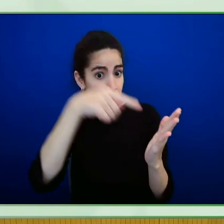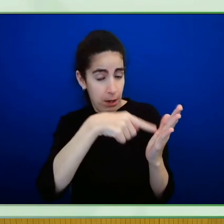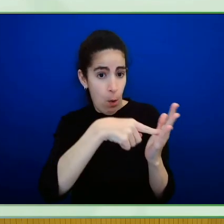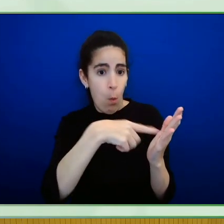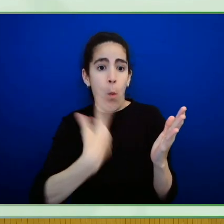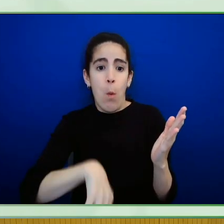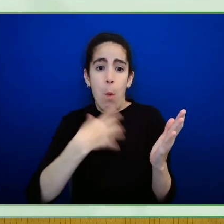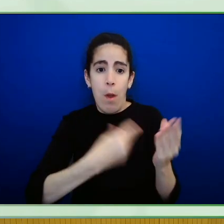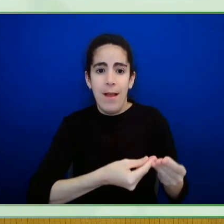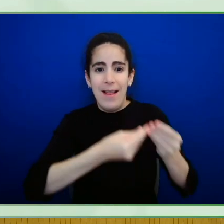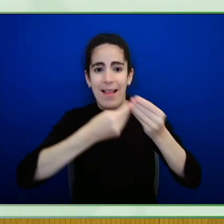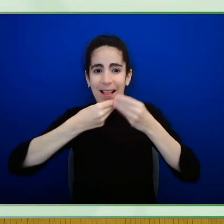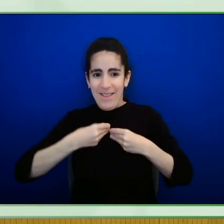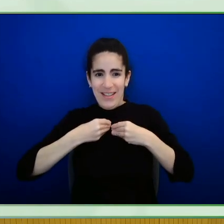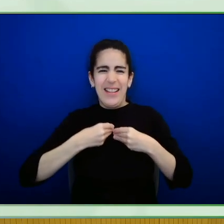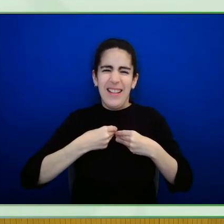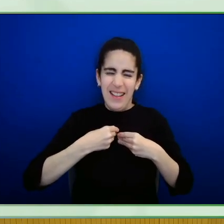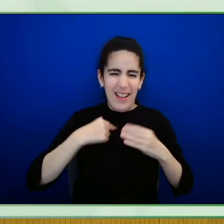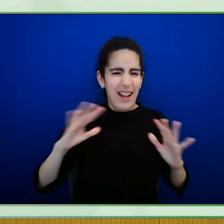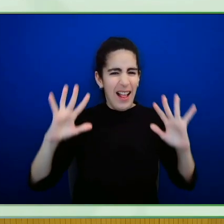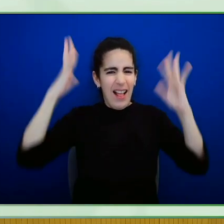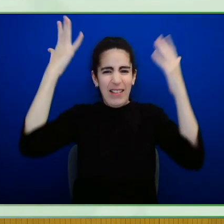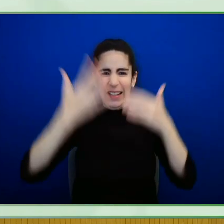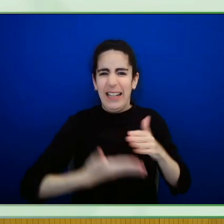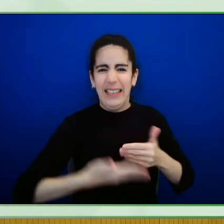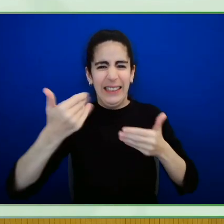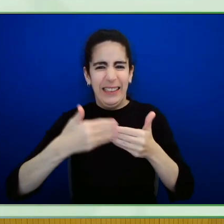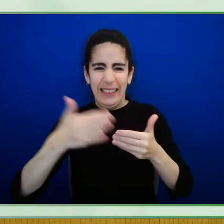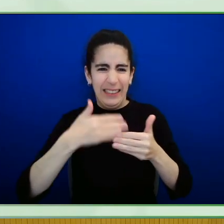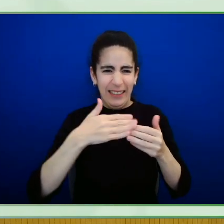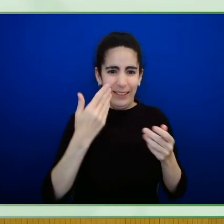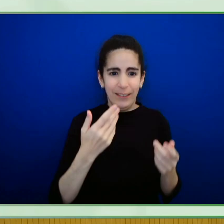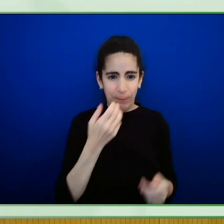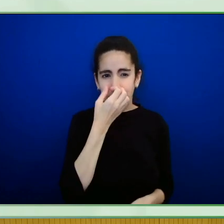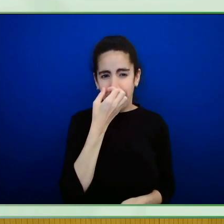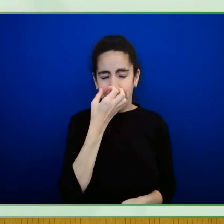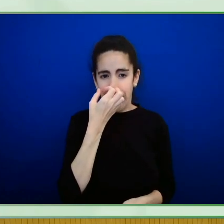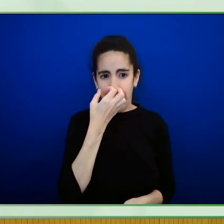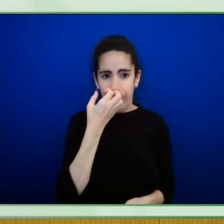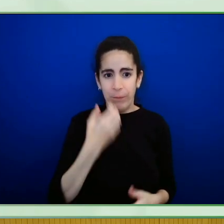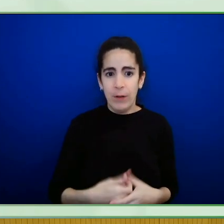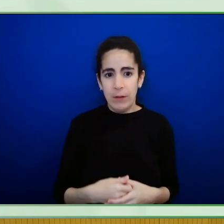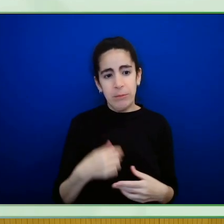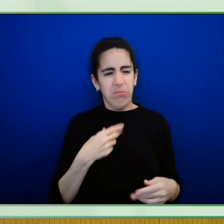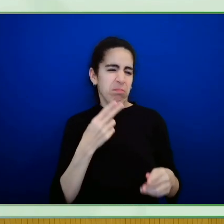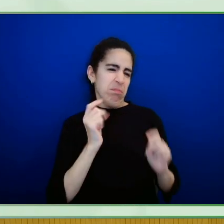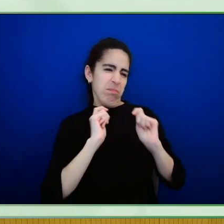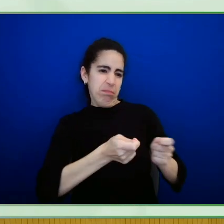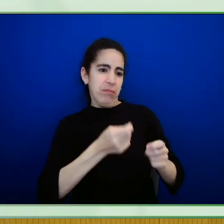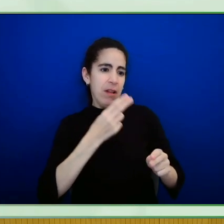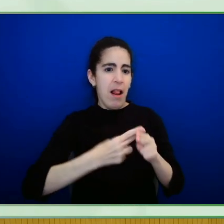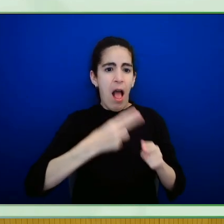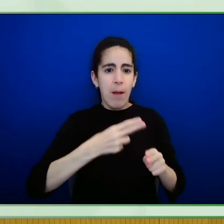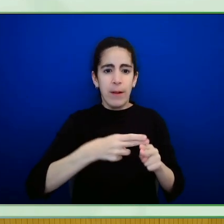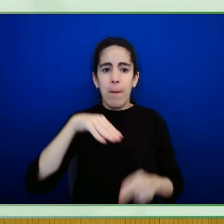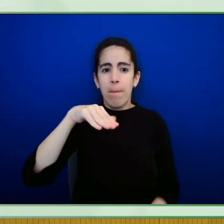D, point C, and I called it math. It gave me mobility, accessibility, time,